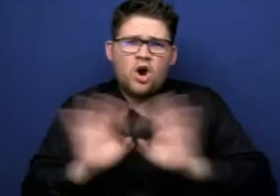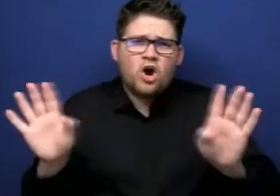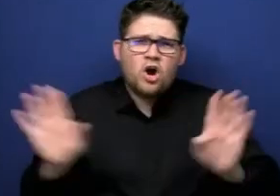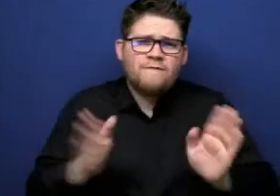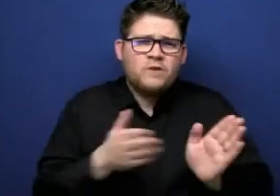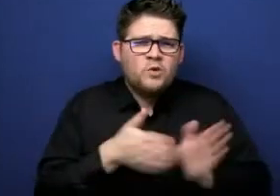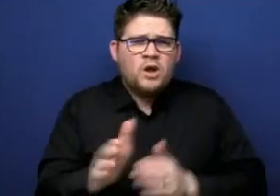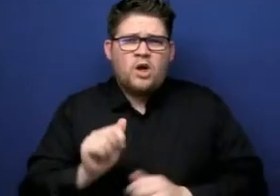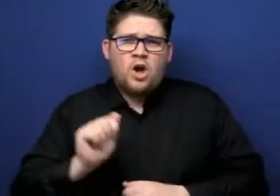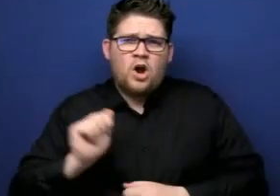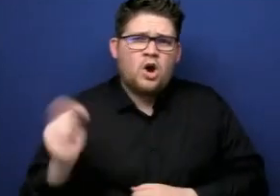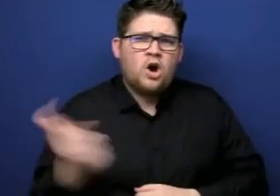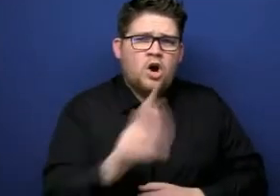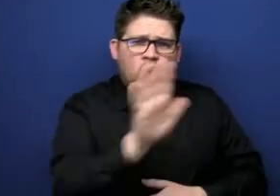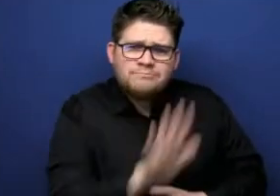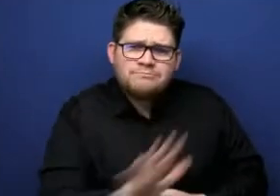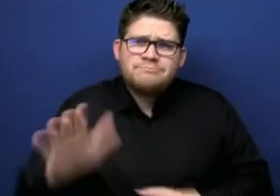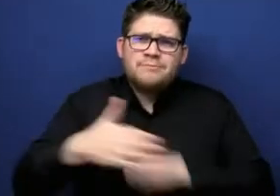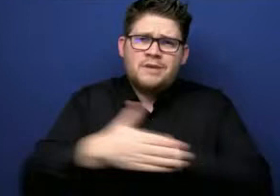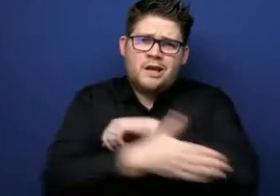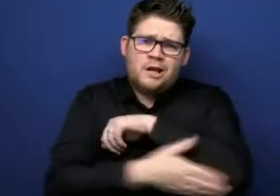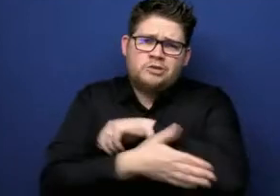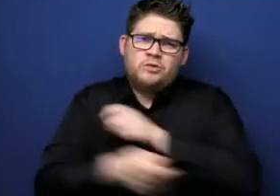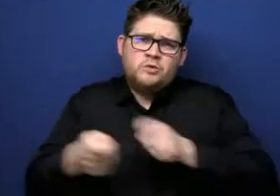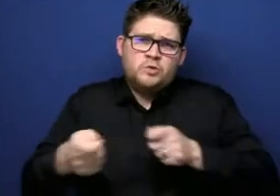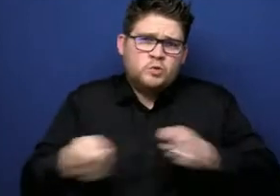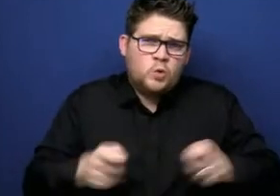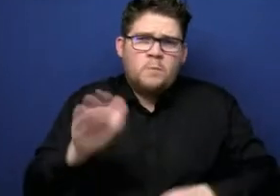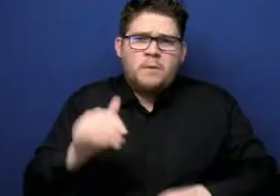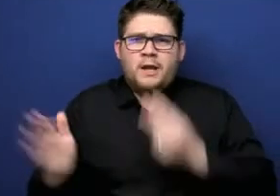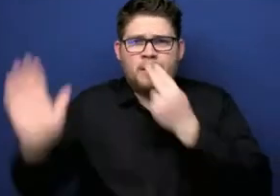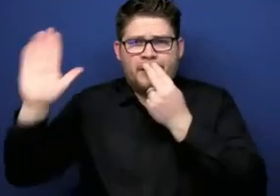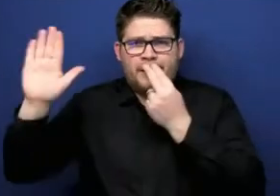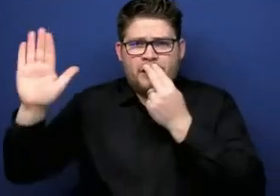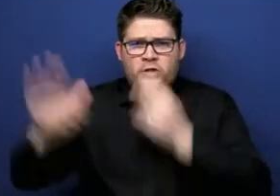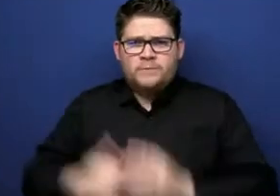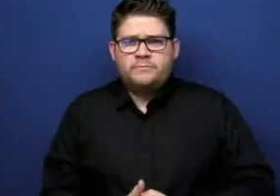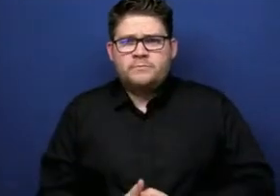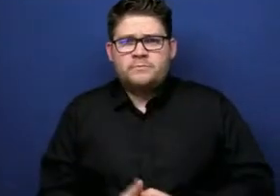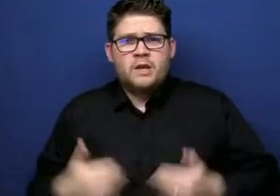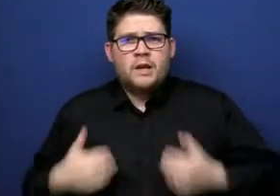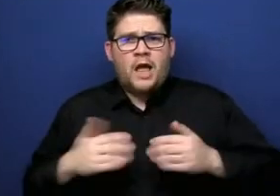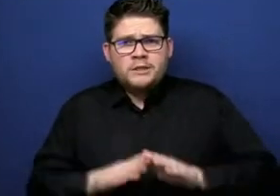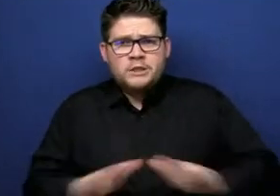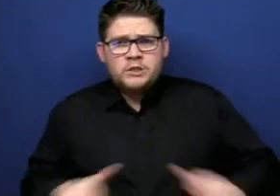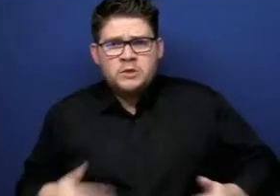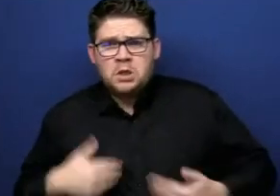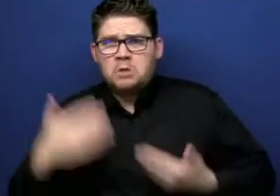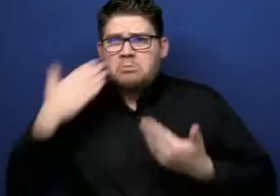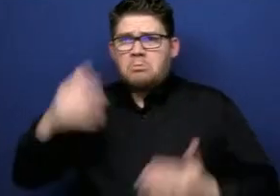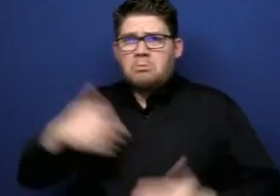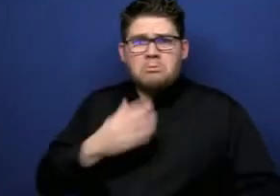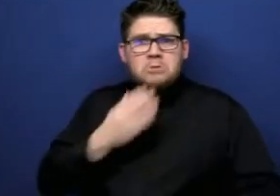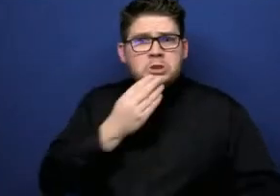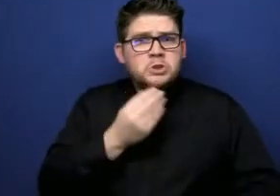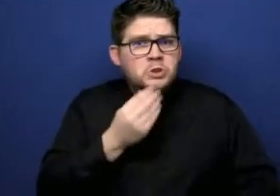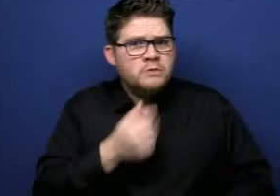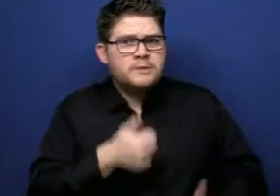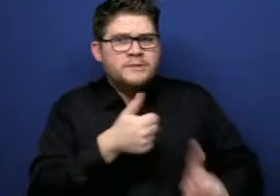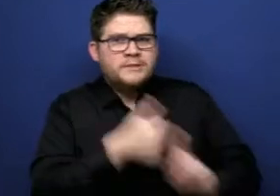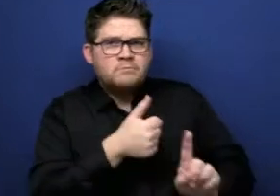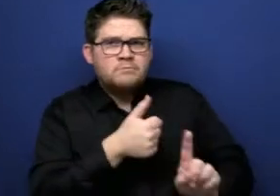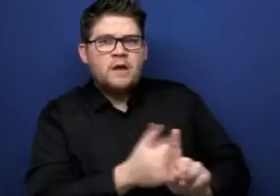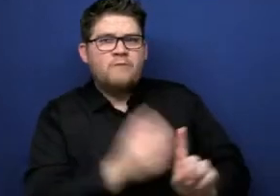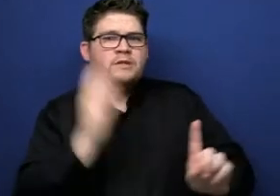The youngest did not know they were Jewish, but they did know suffering. Only 7%